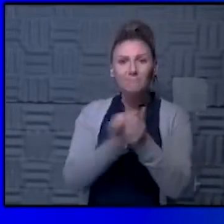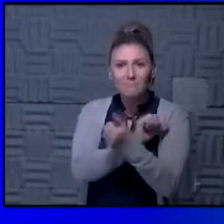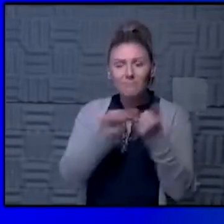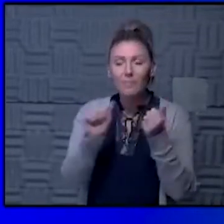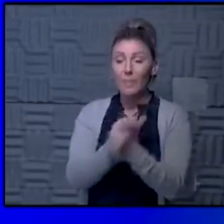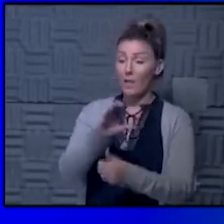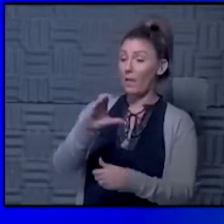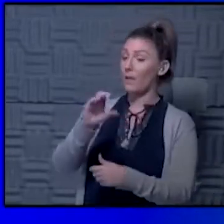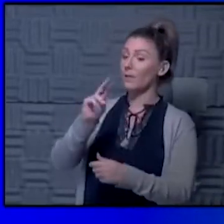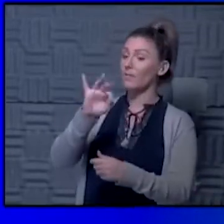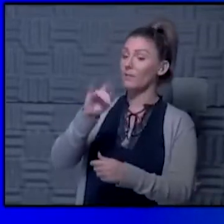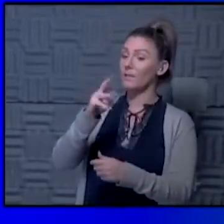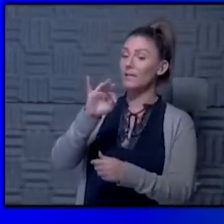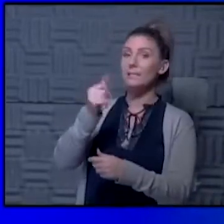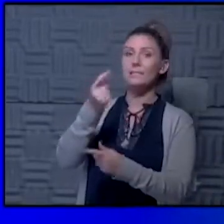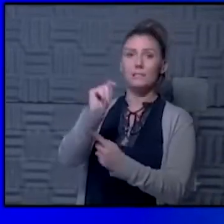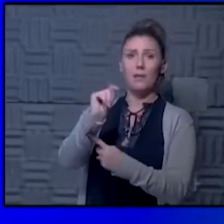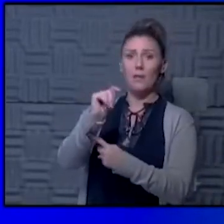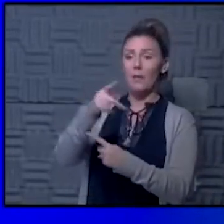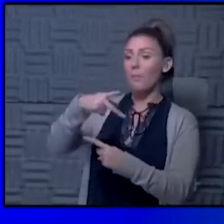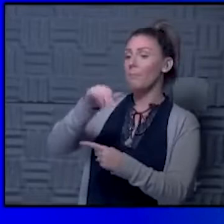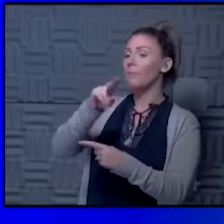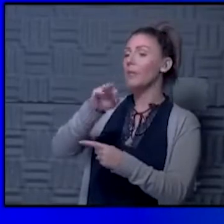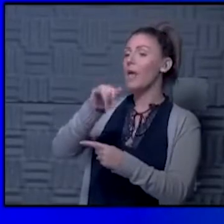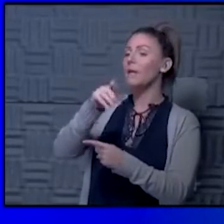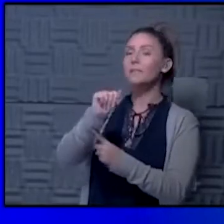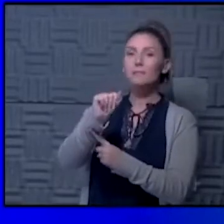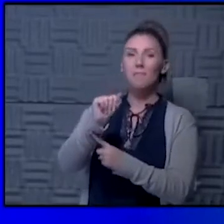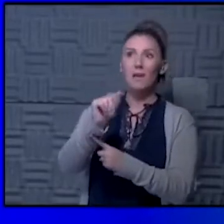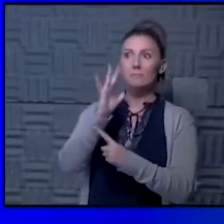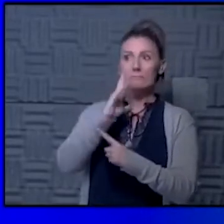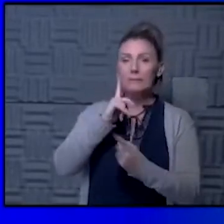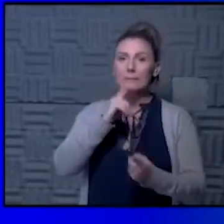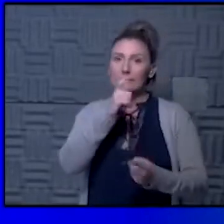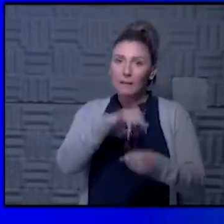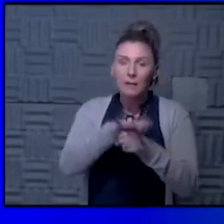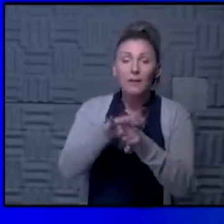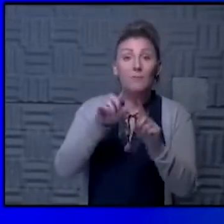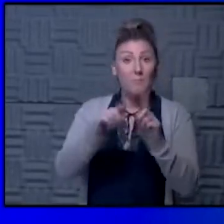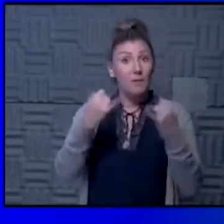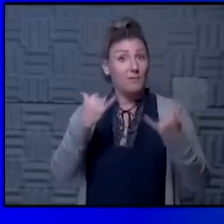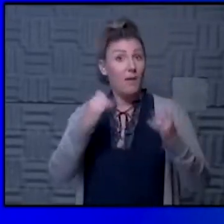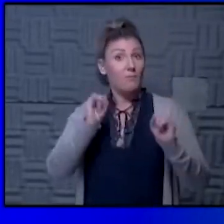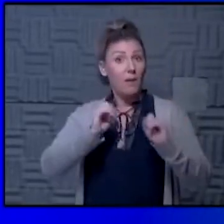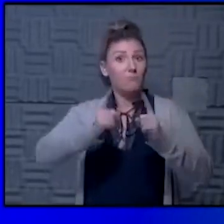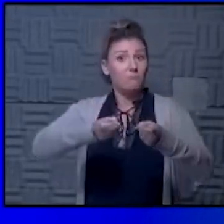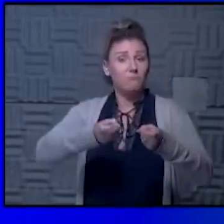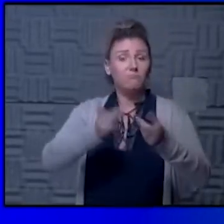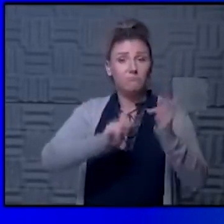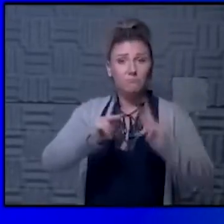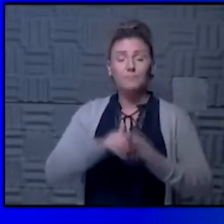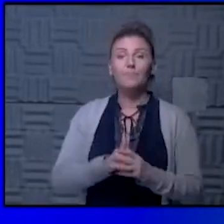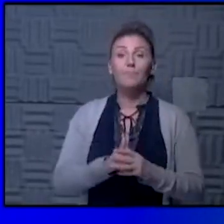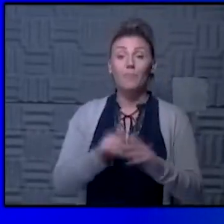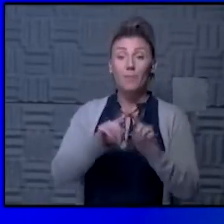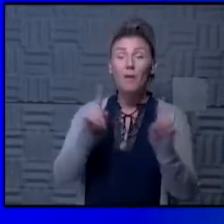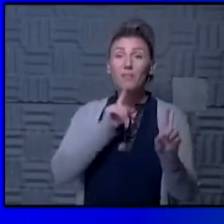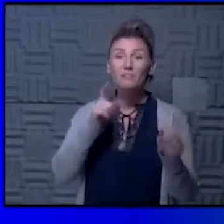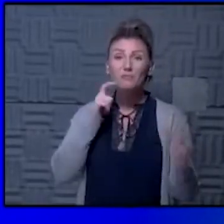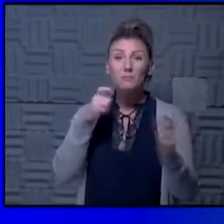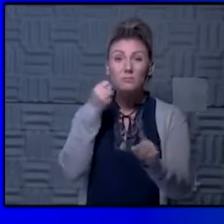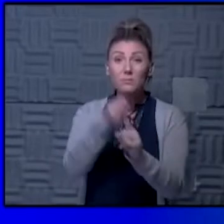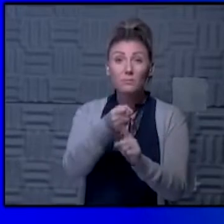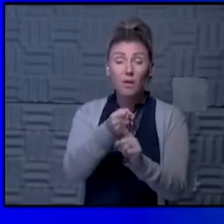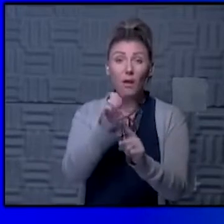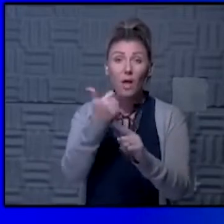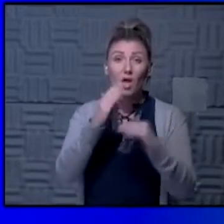for a little bit. We weren't able to give it. We are able to give it now. But then I really think the biggest impact that we've had